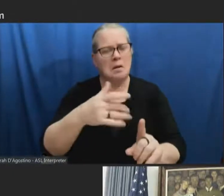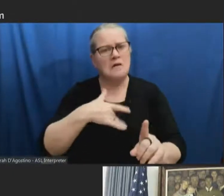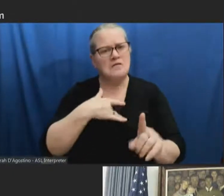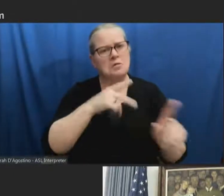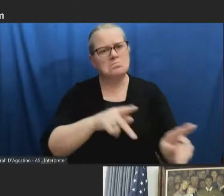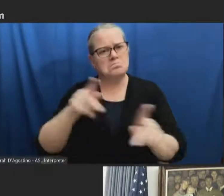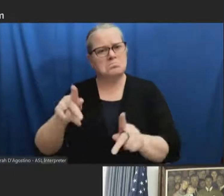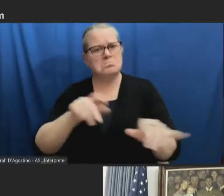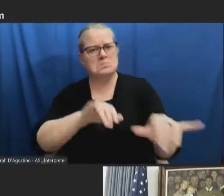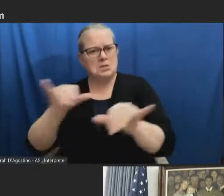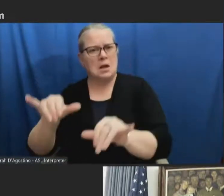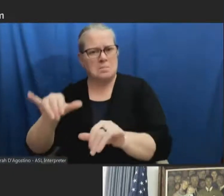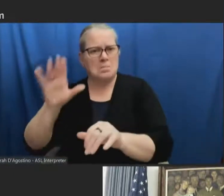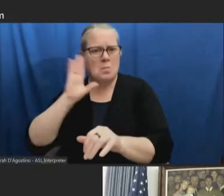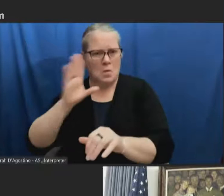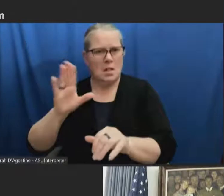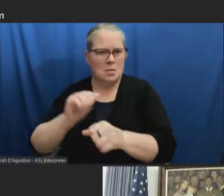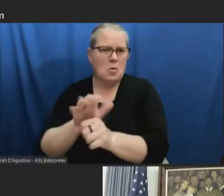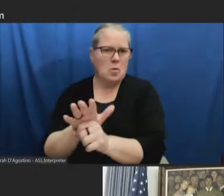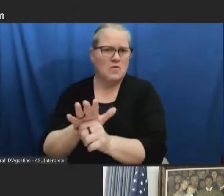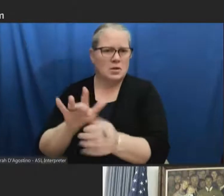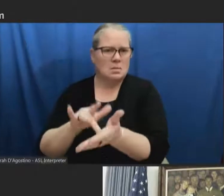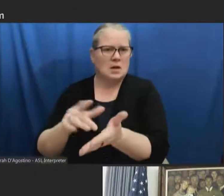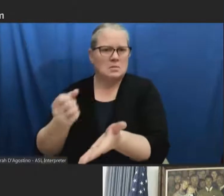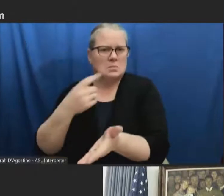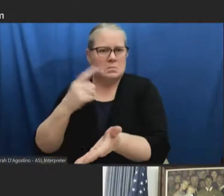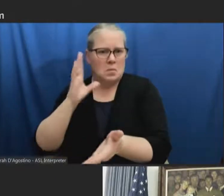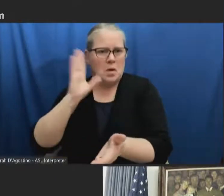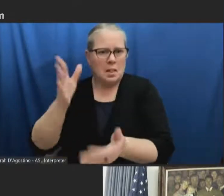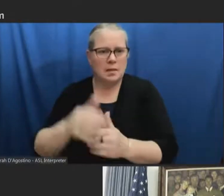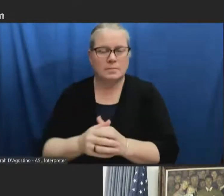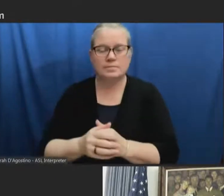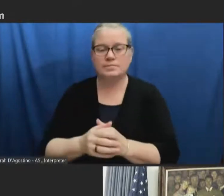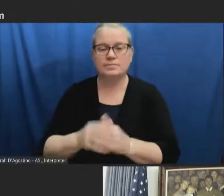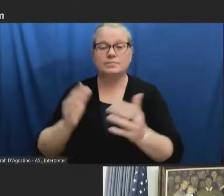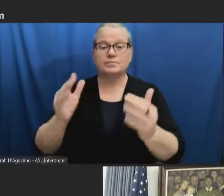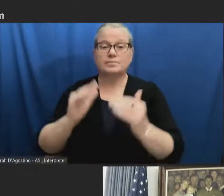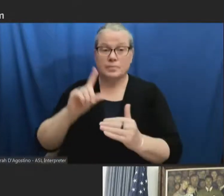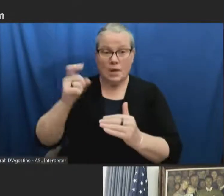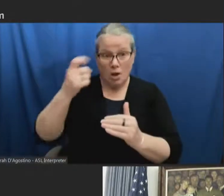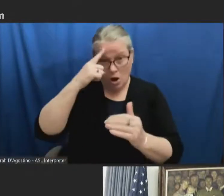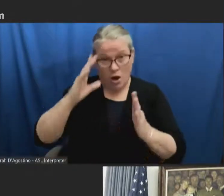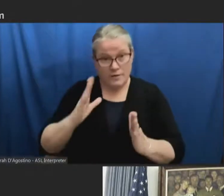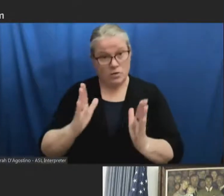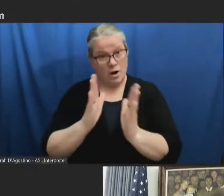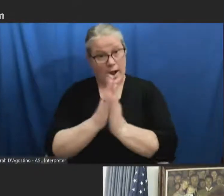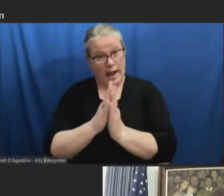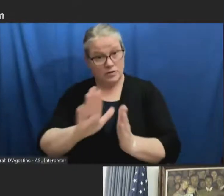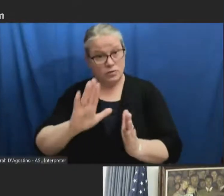emergency powers for 30 or 60 days, is that a long shot at this point? How is that received?